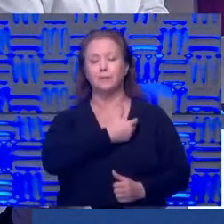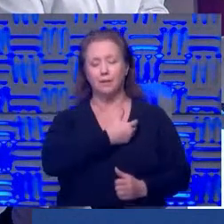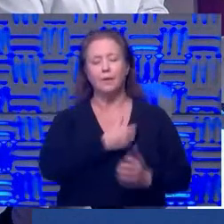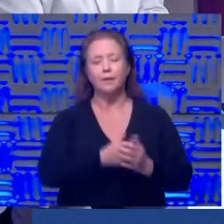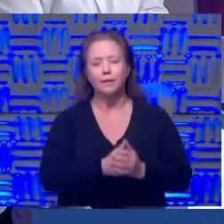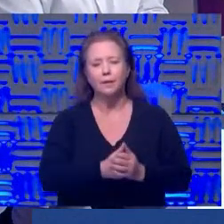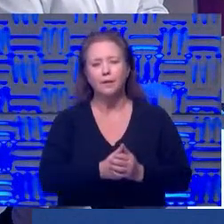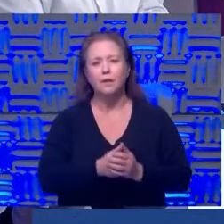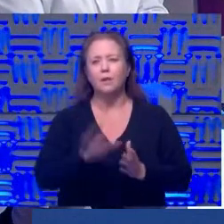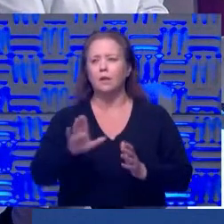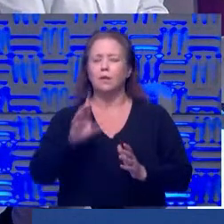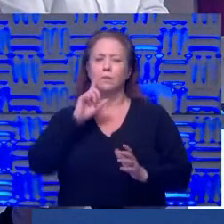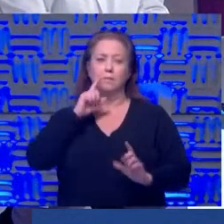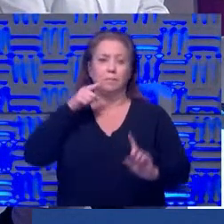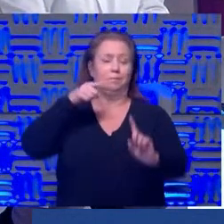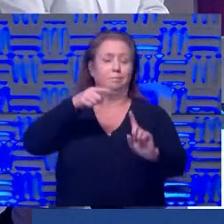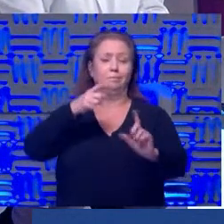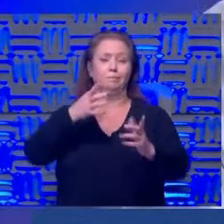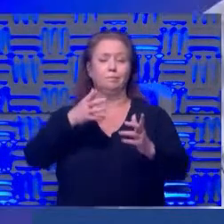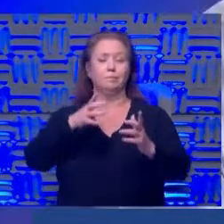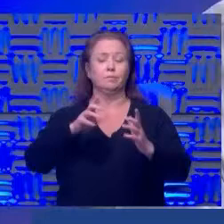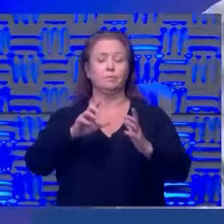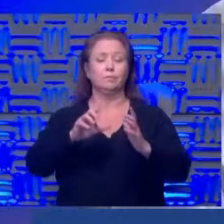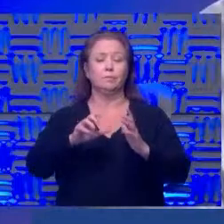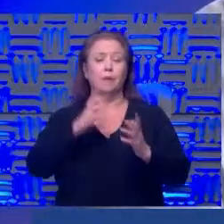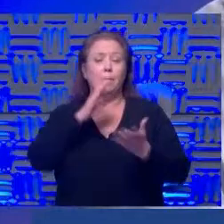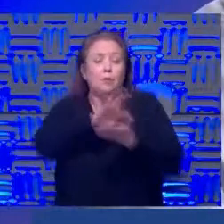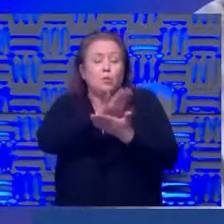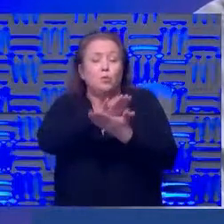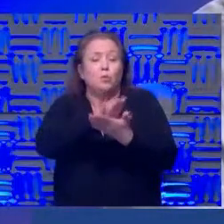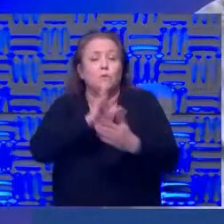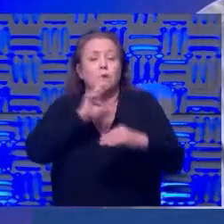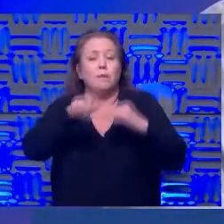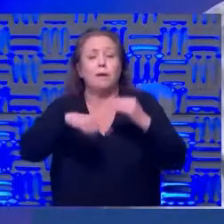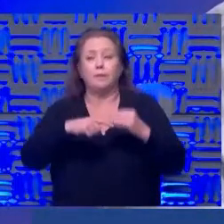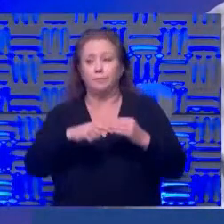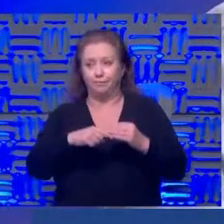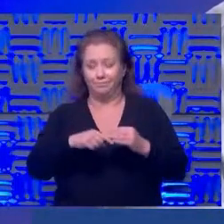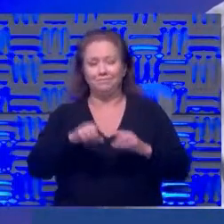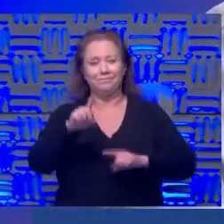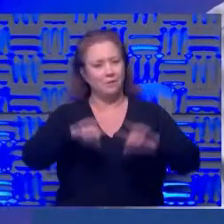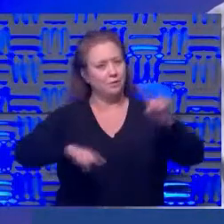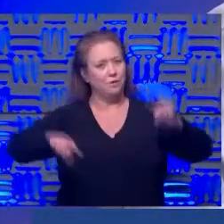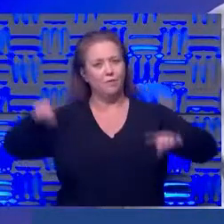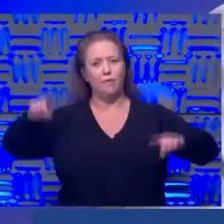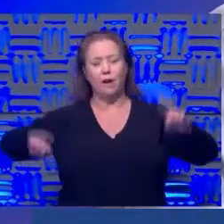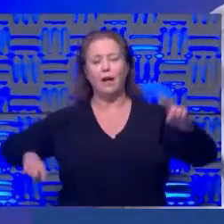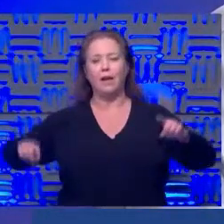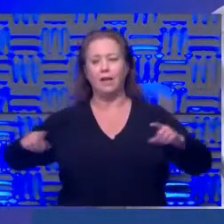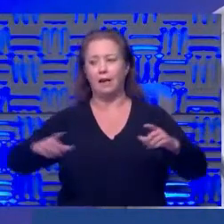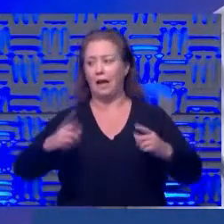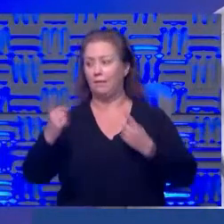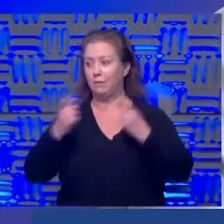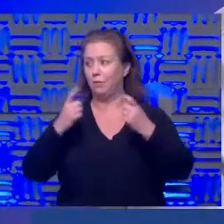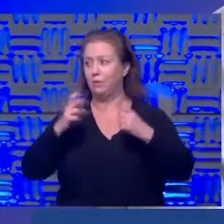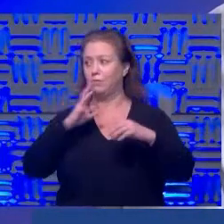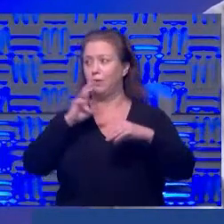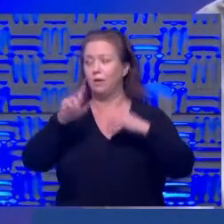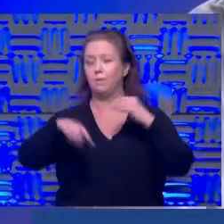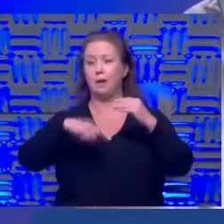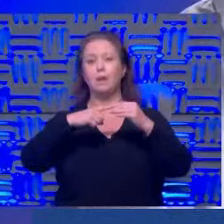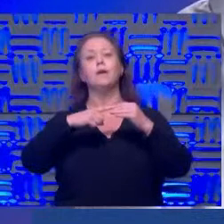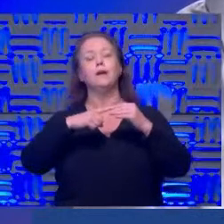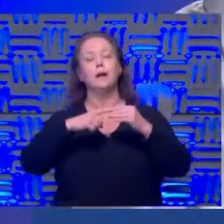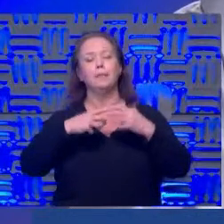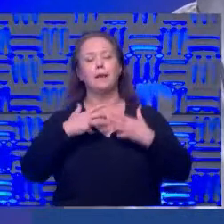what do you think about going back to school? What's the good word? So there's a lot of aspects to this. There really are. I've got some Obviously. questions here we're going to hit